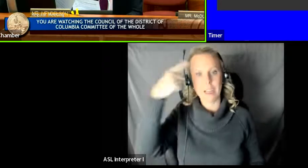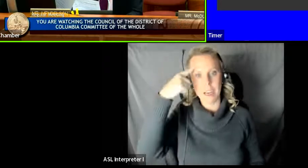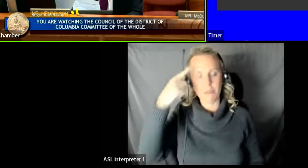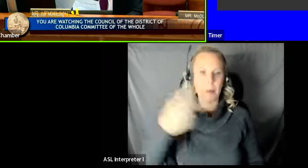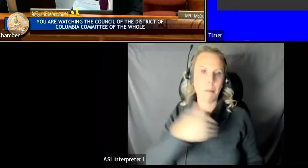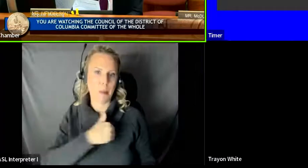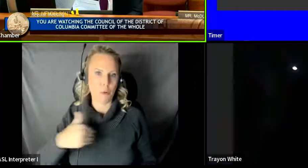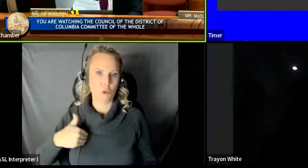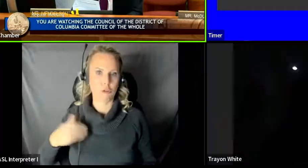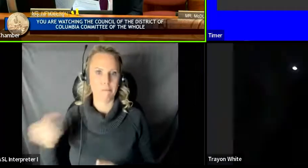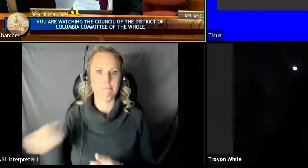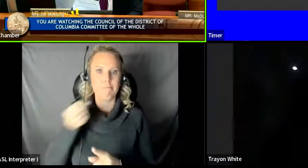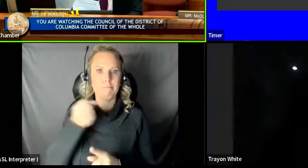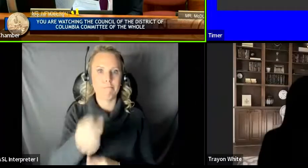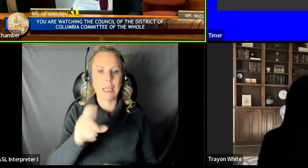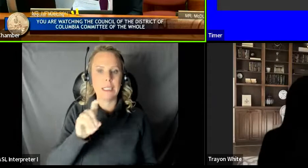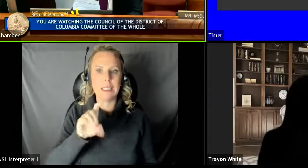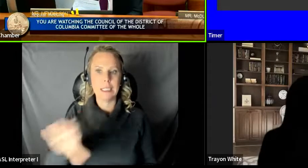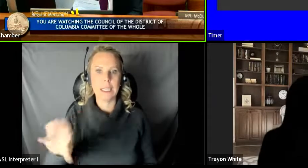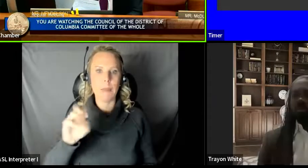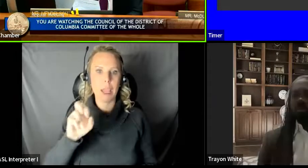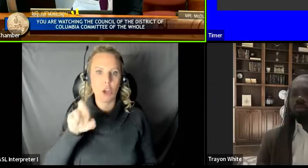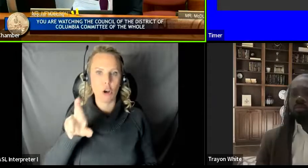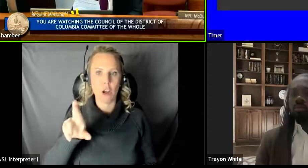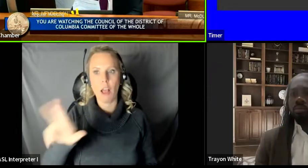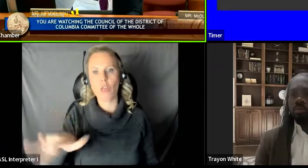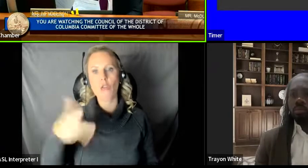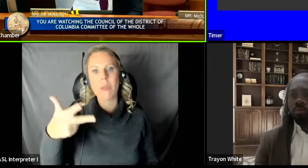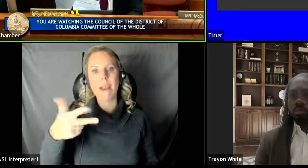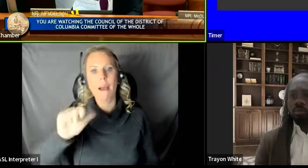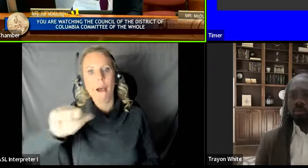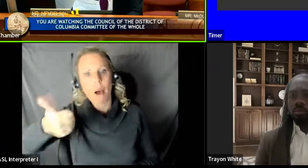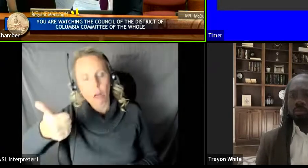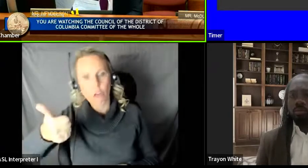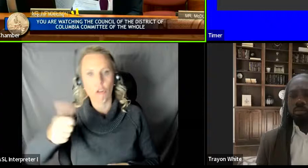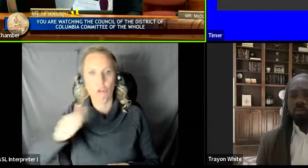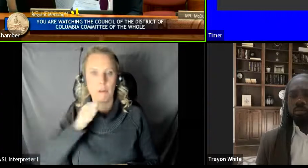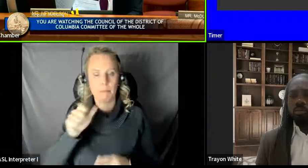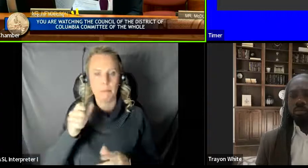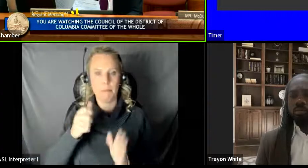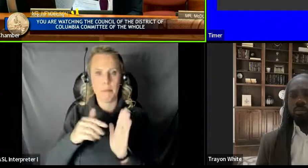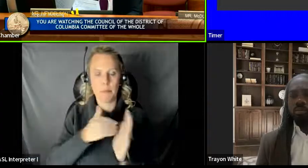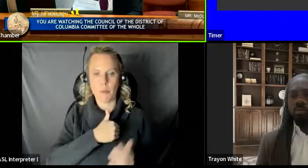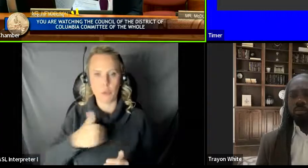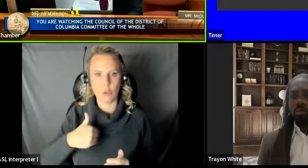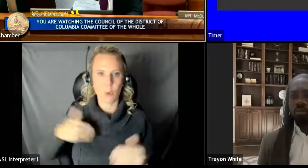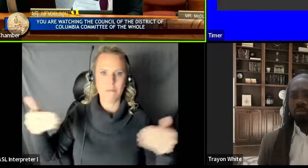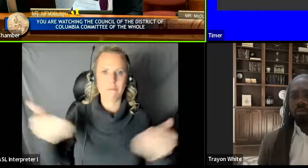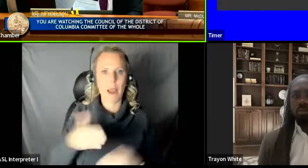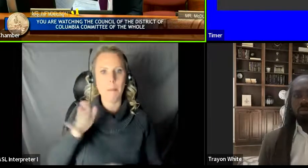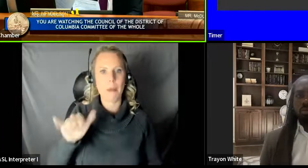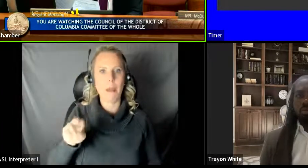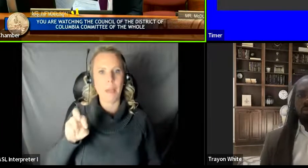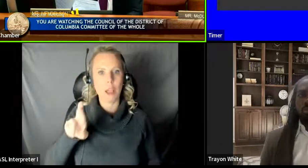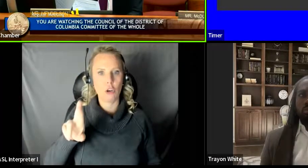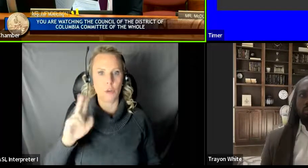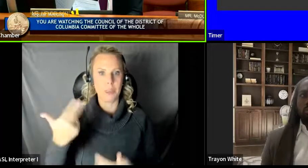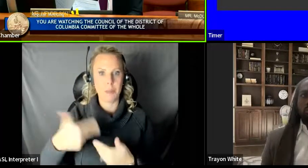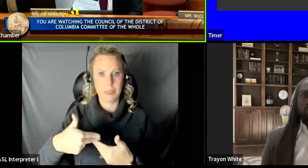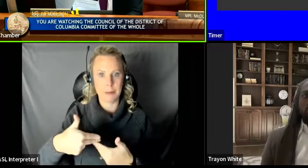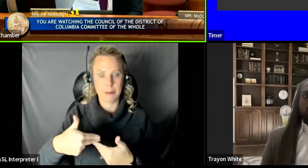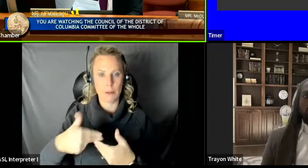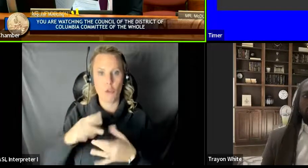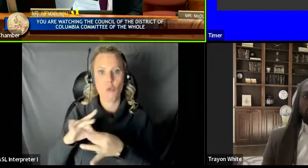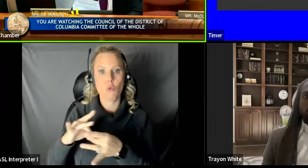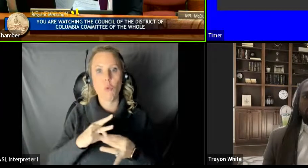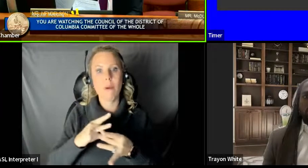confirmed by the council, and 3 are other governmental members or their designees invited by the mayor to participate. The